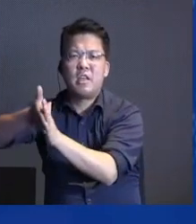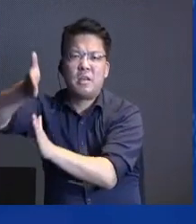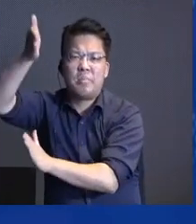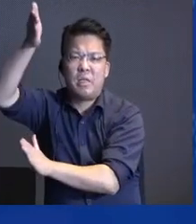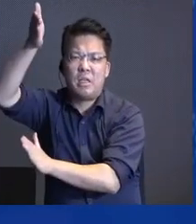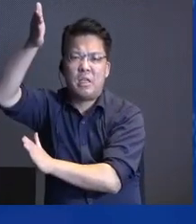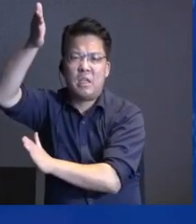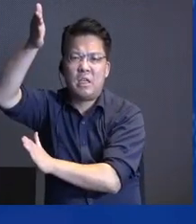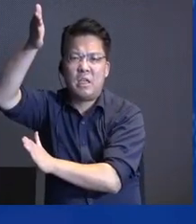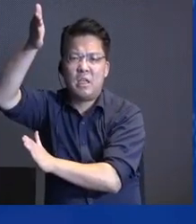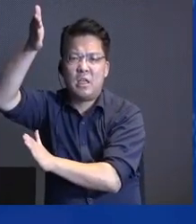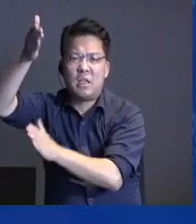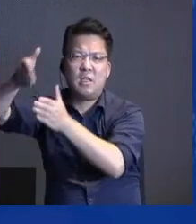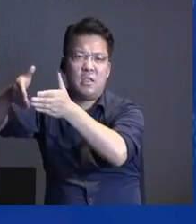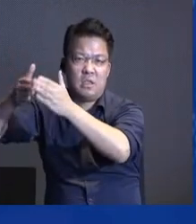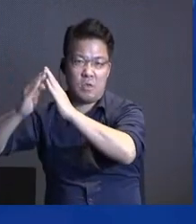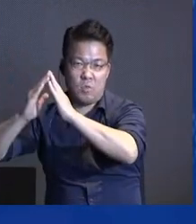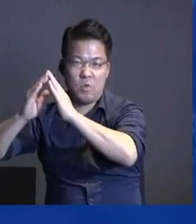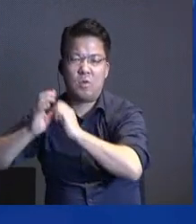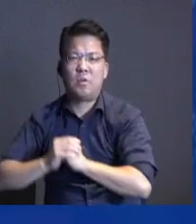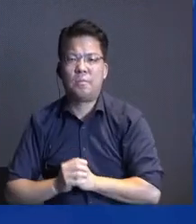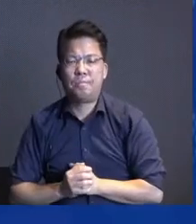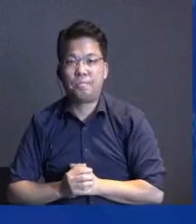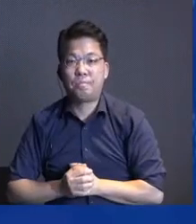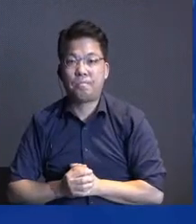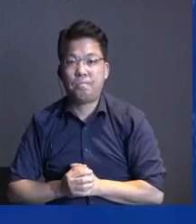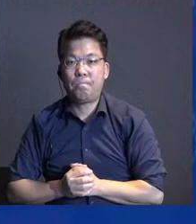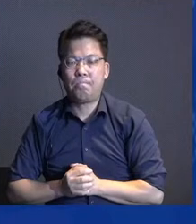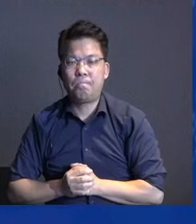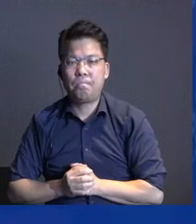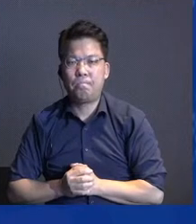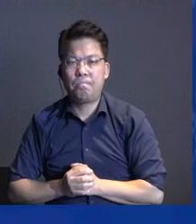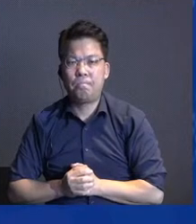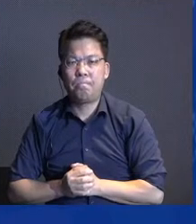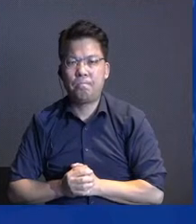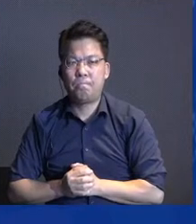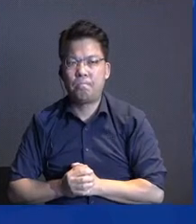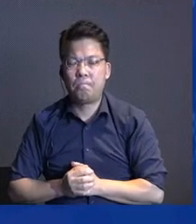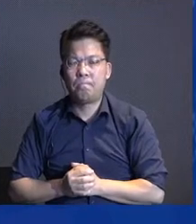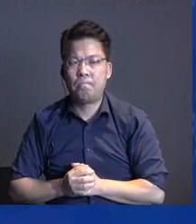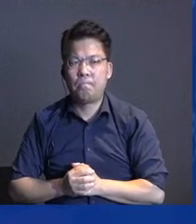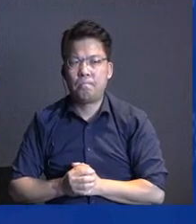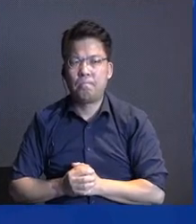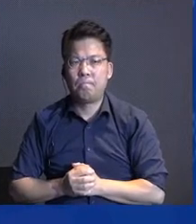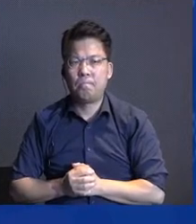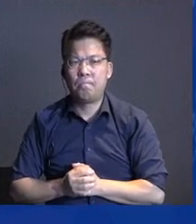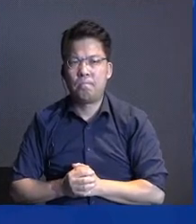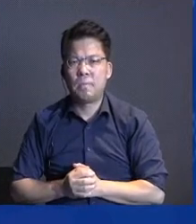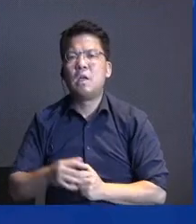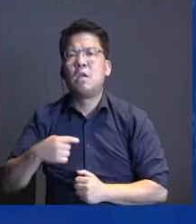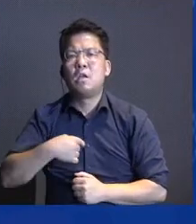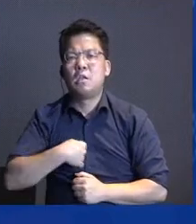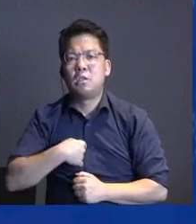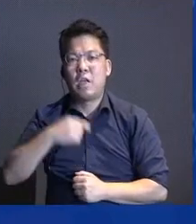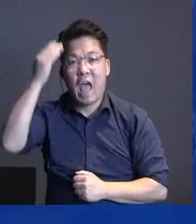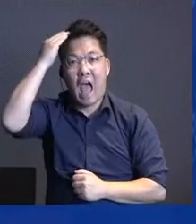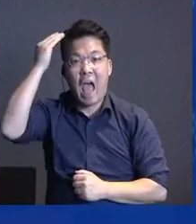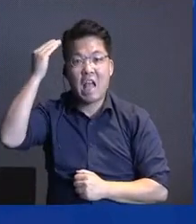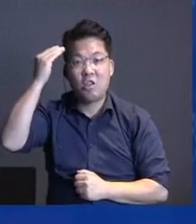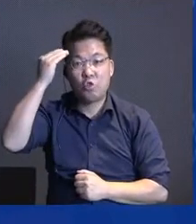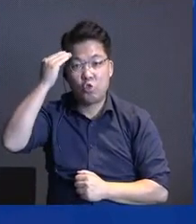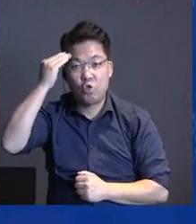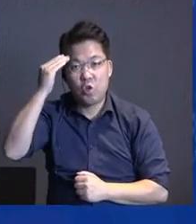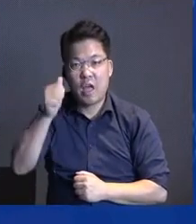I'd like to share our experience based on the project that we are doing, self-help